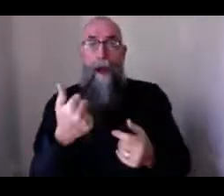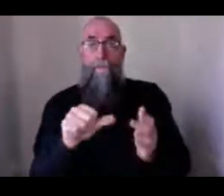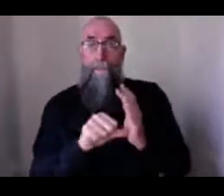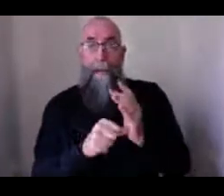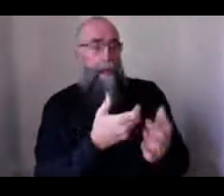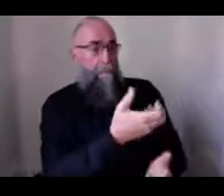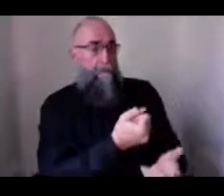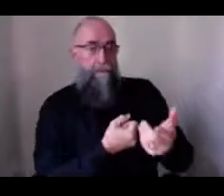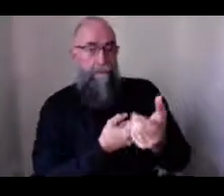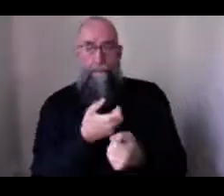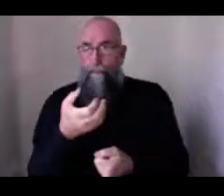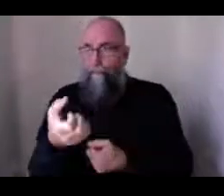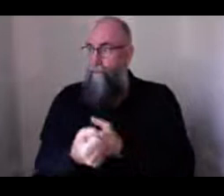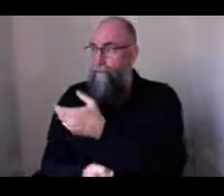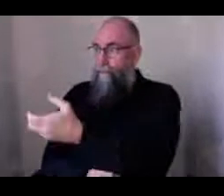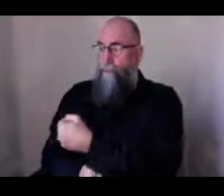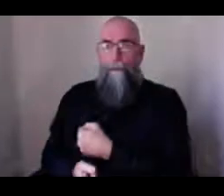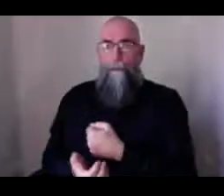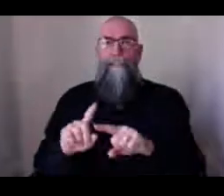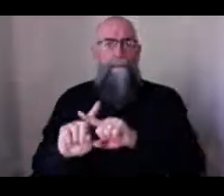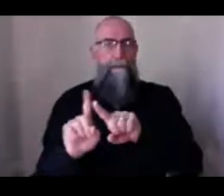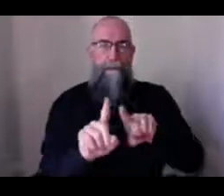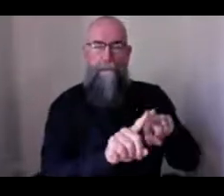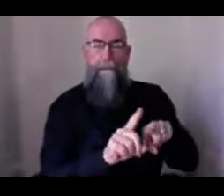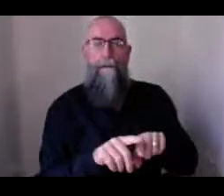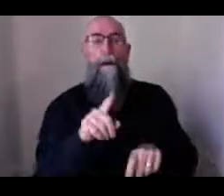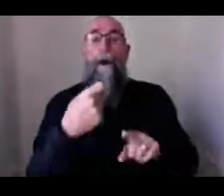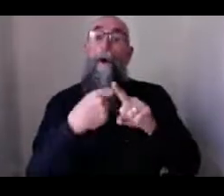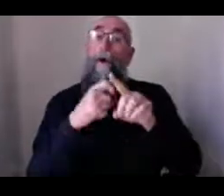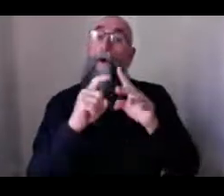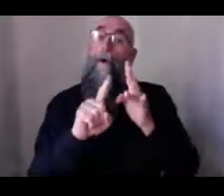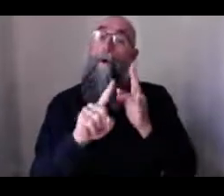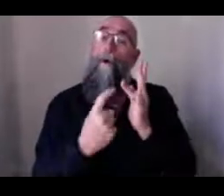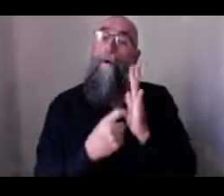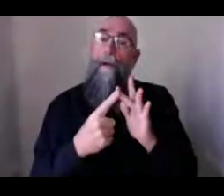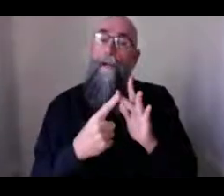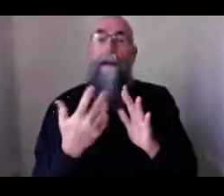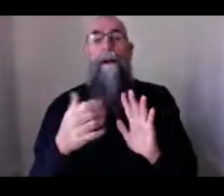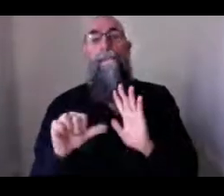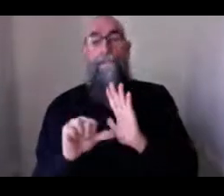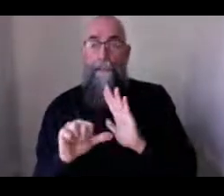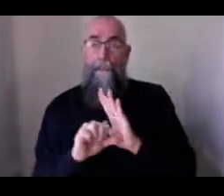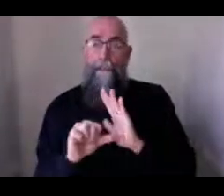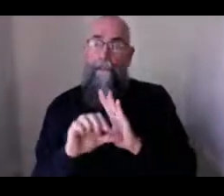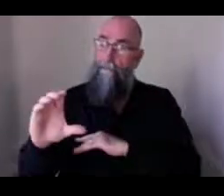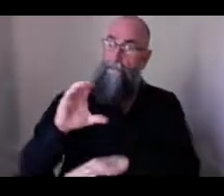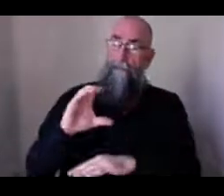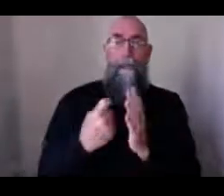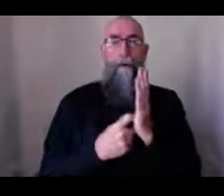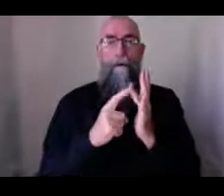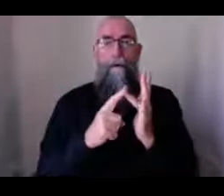Through the project and Creative Koori project funding rounds, you also must contribute either cash or in-kind support towards your